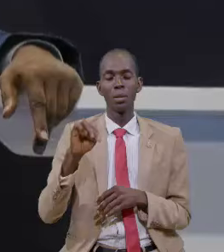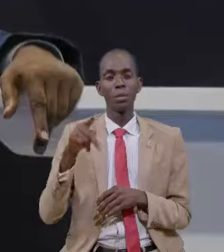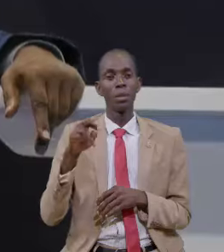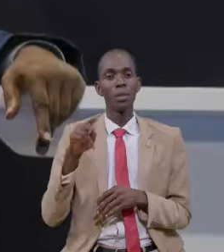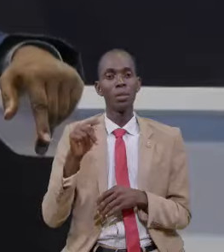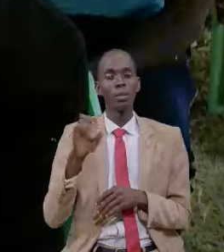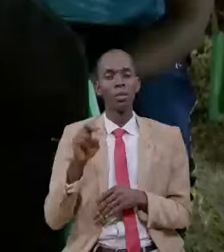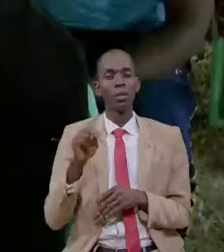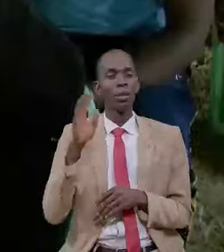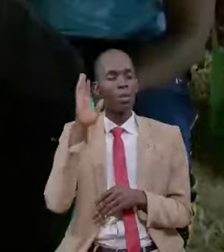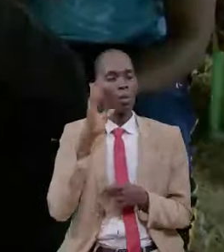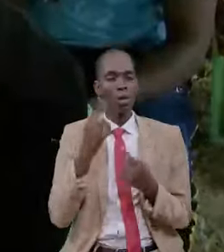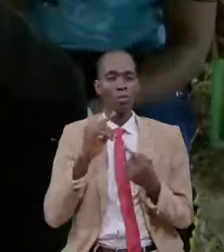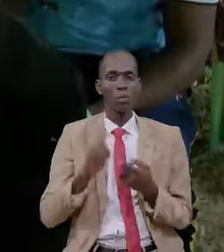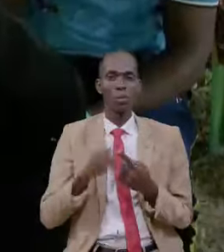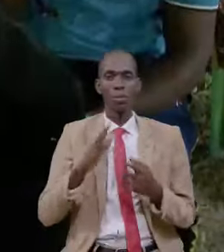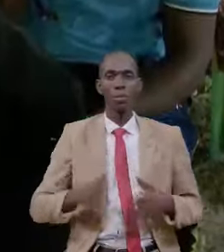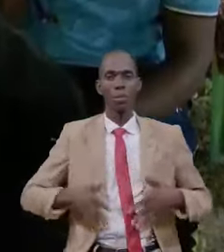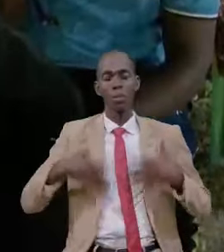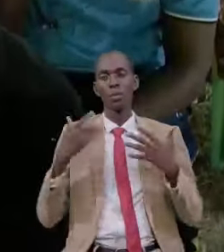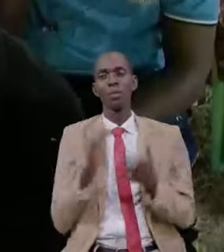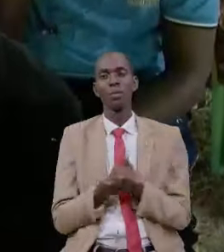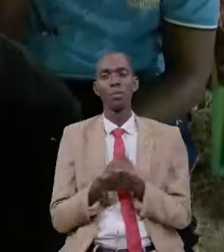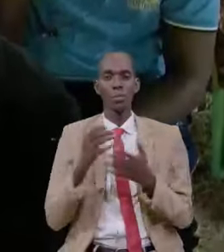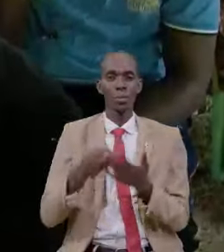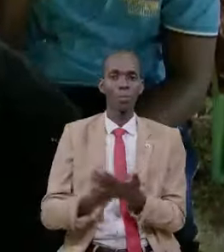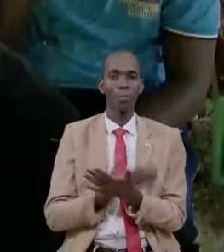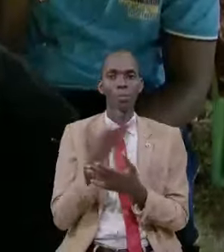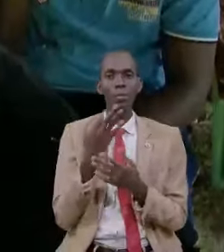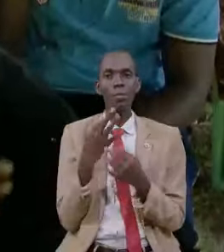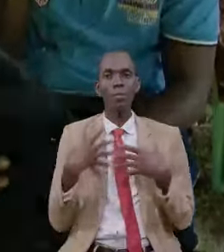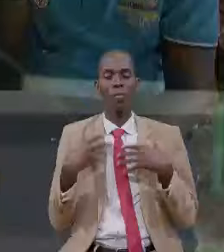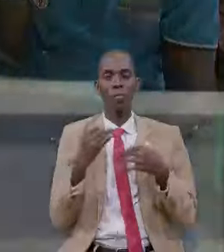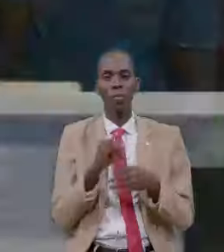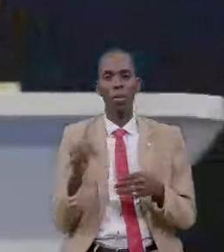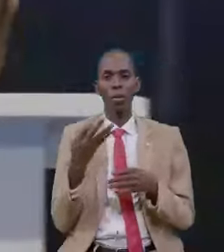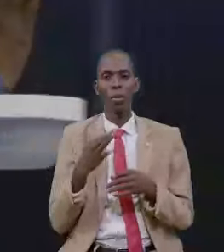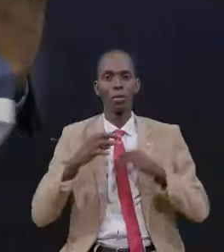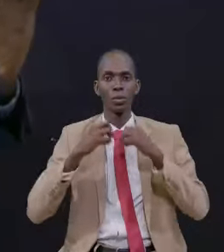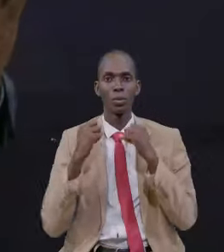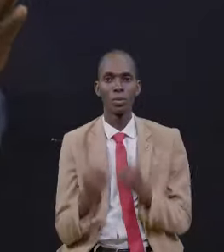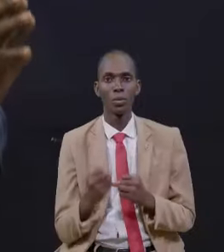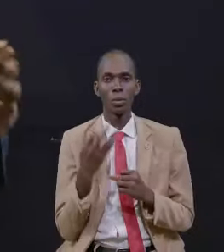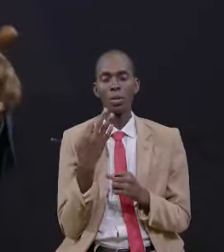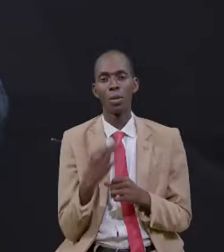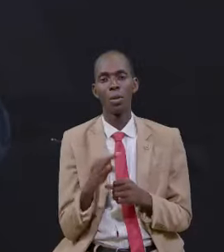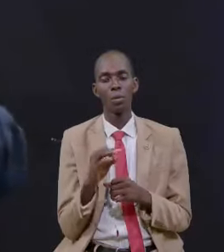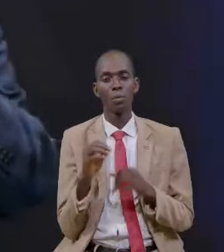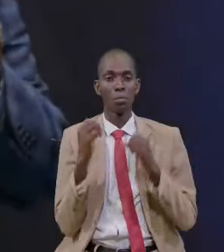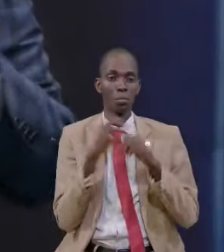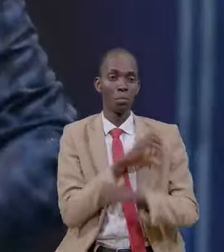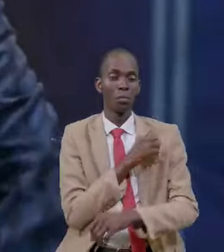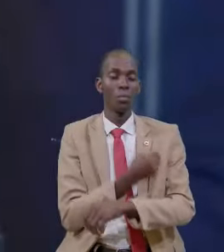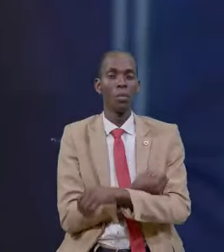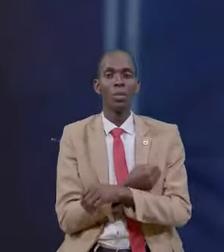your account. Impartation of healing, of strength, of power.